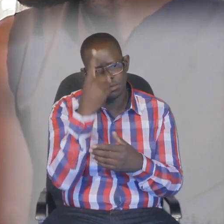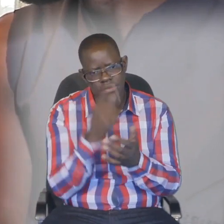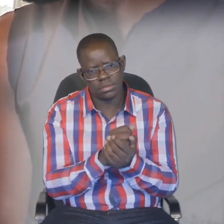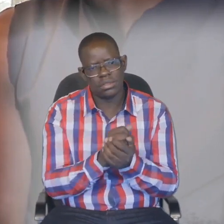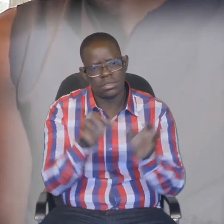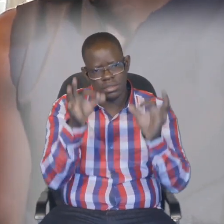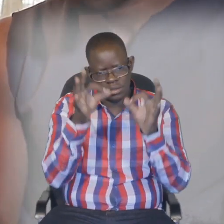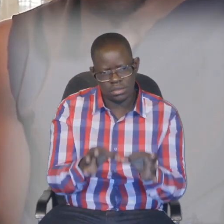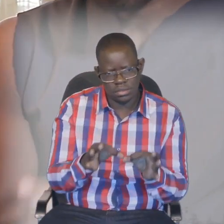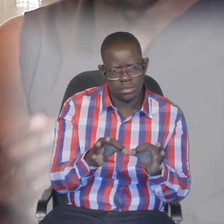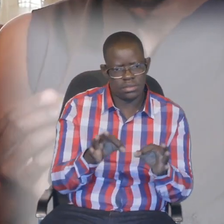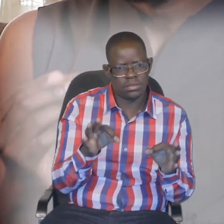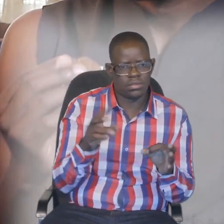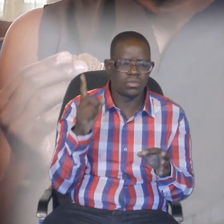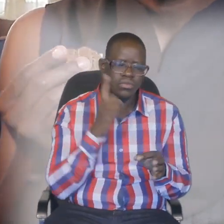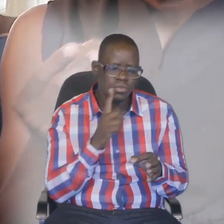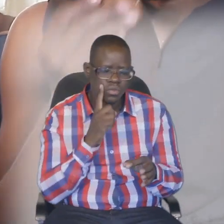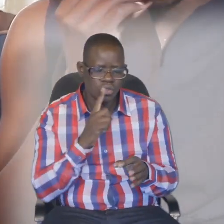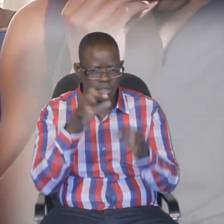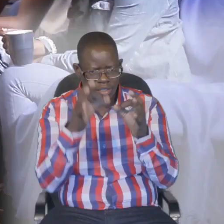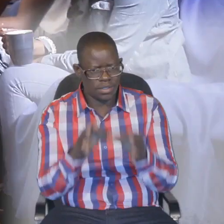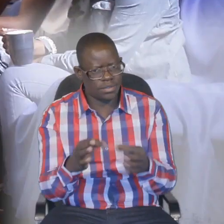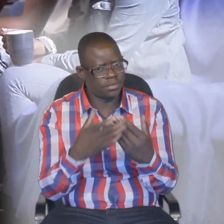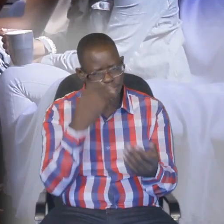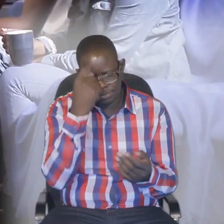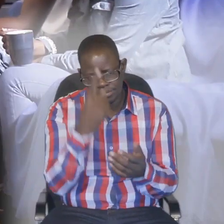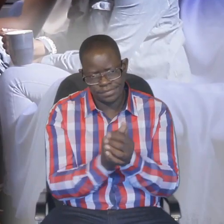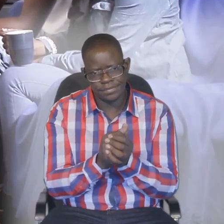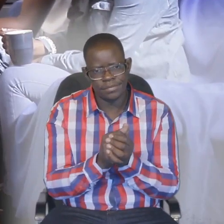to accounting and this new thing called control accounts.